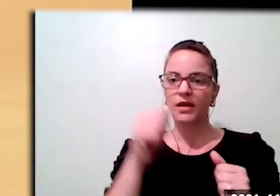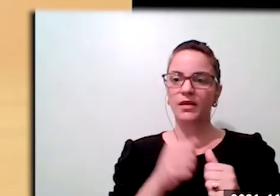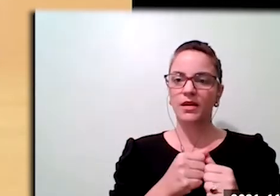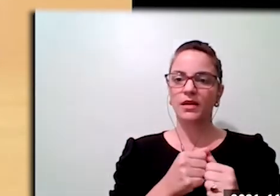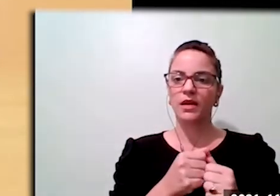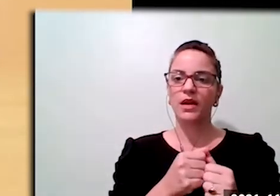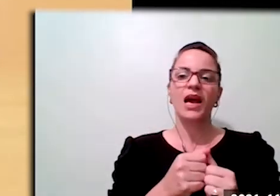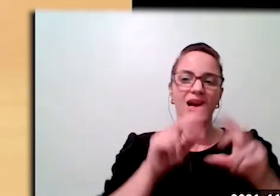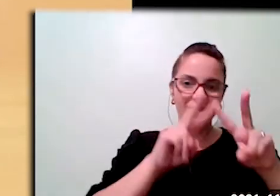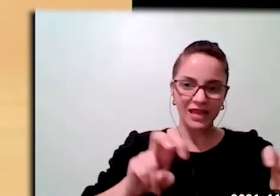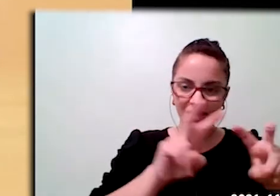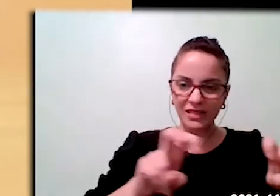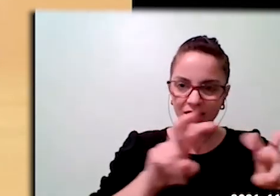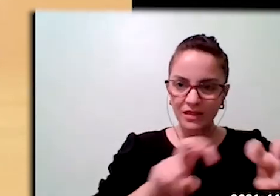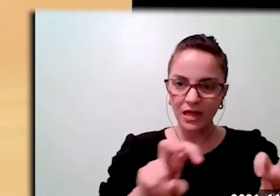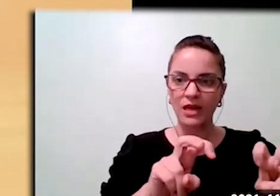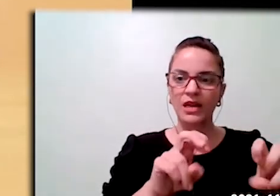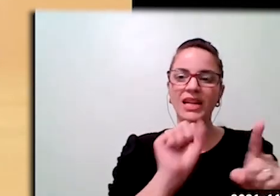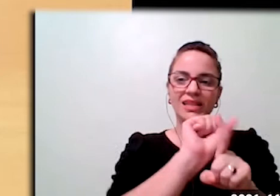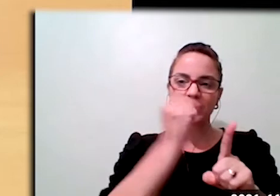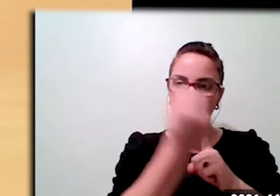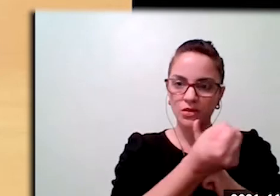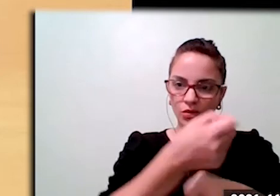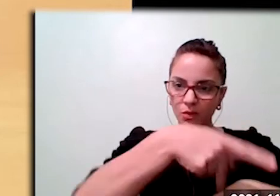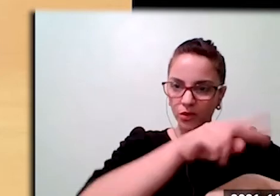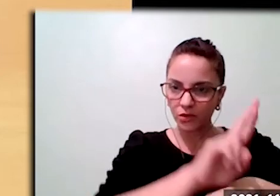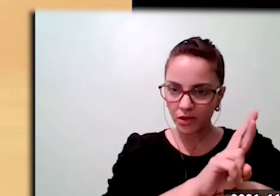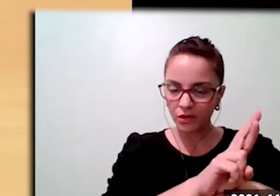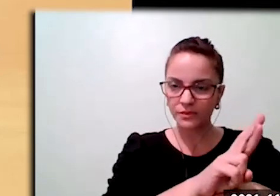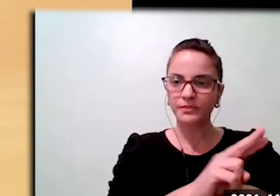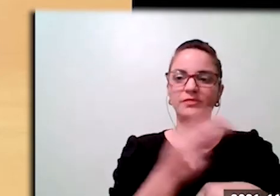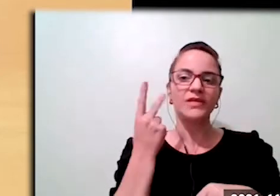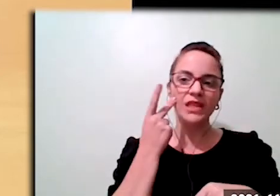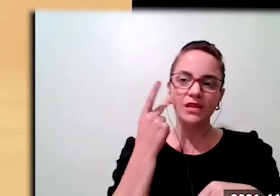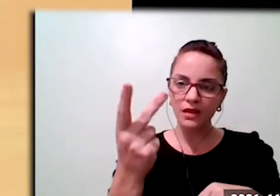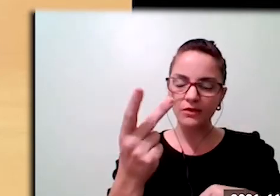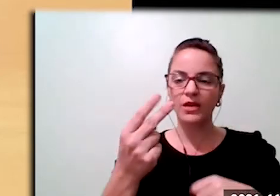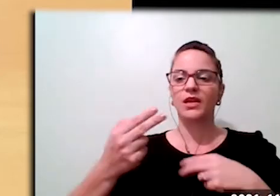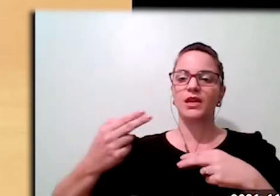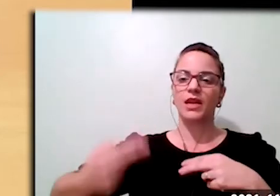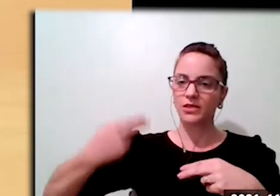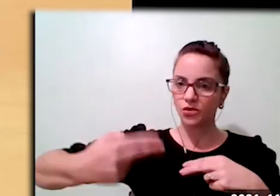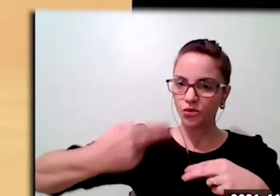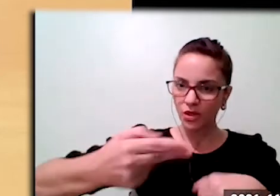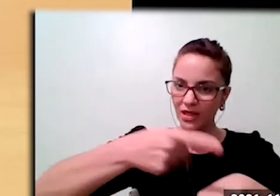condition, and identify the owners or public custodians of these resources.